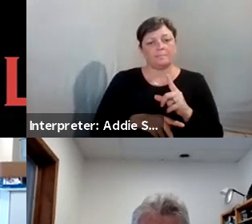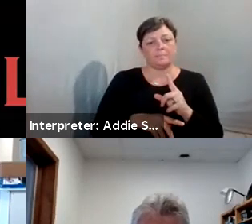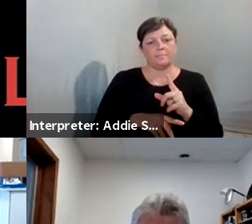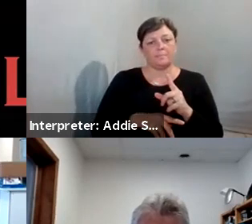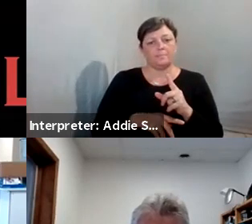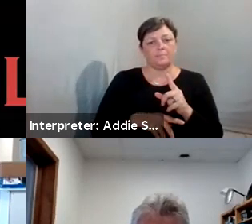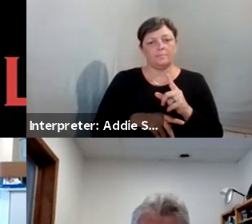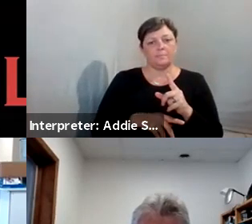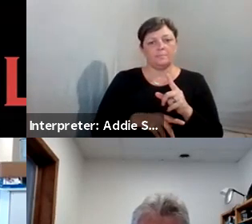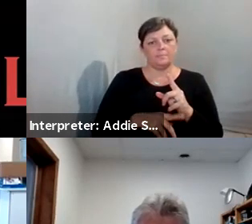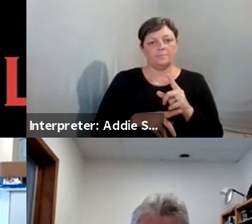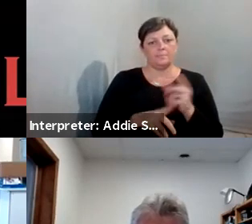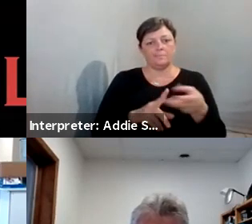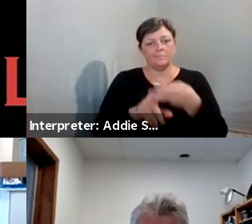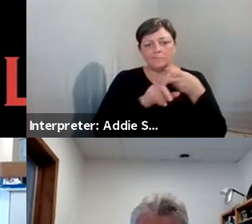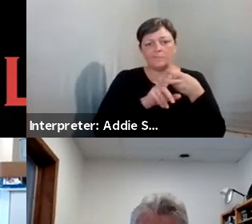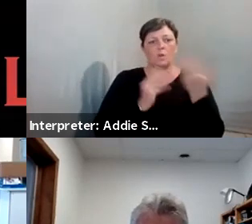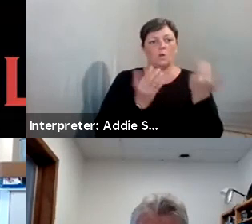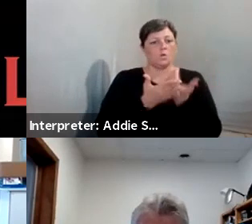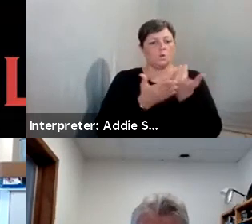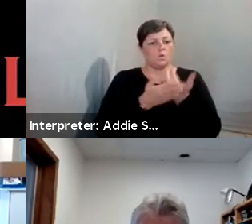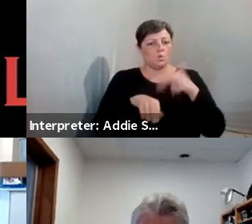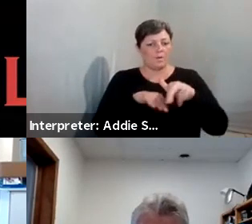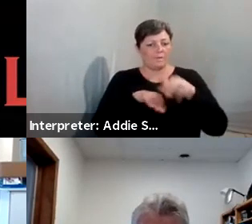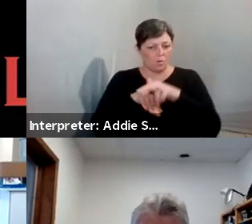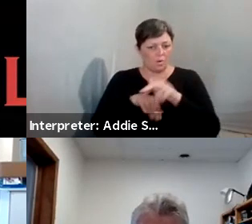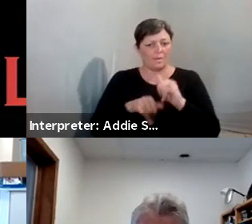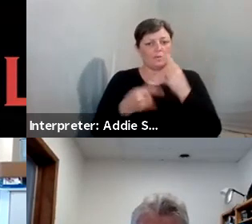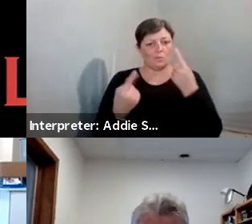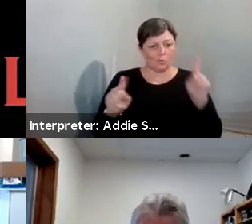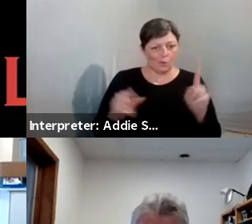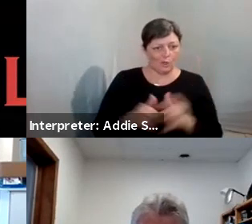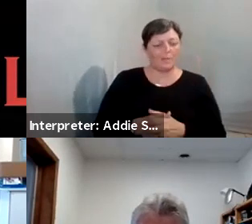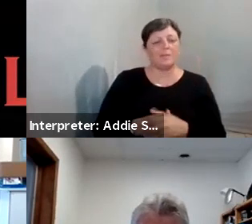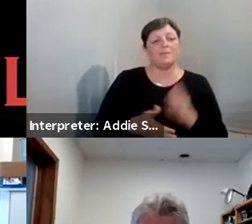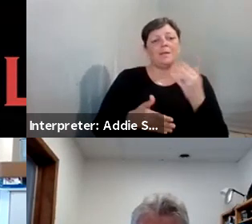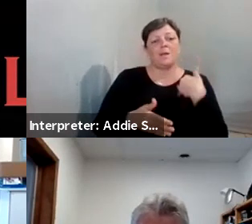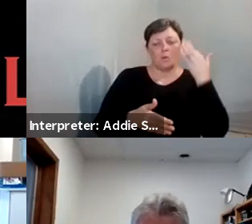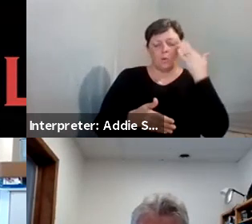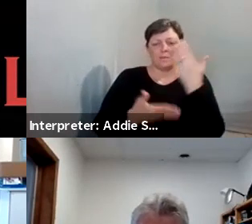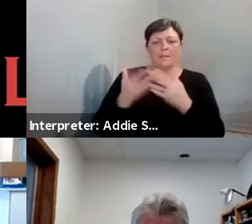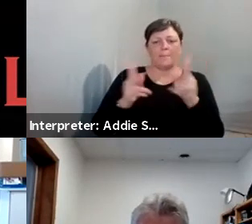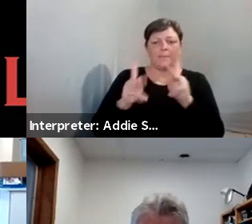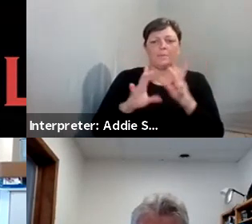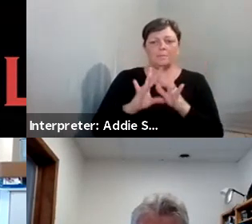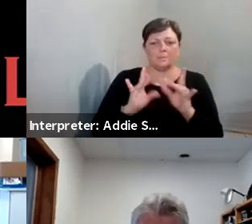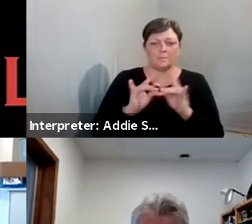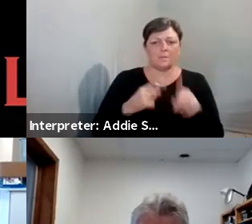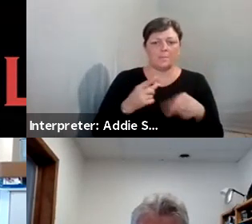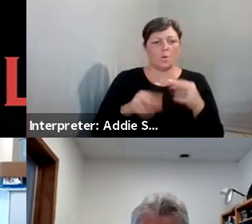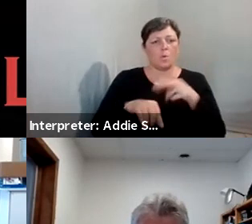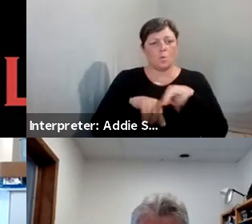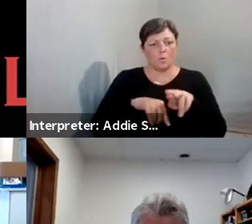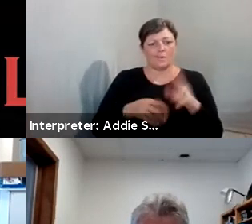attracting new referrals that's working. I know someone in the beginning a couple people talked about referrals